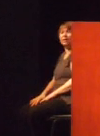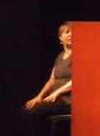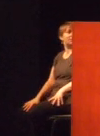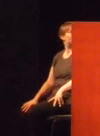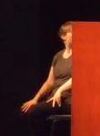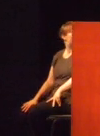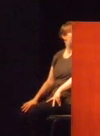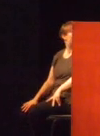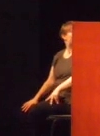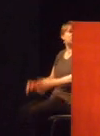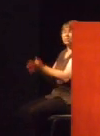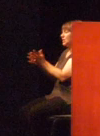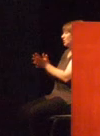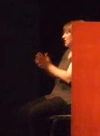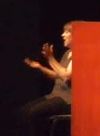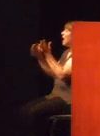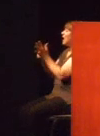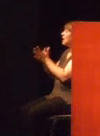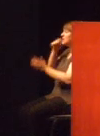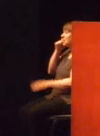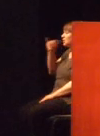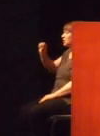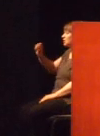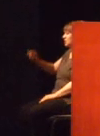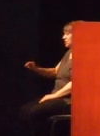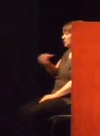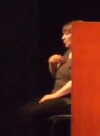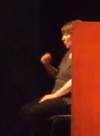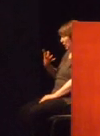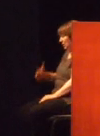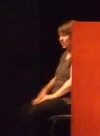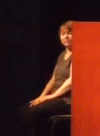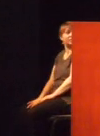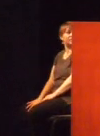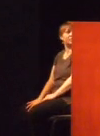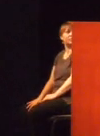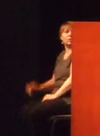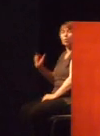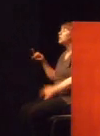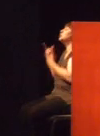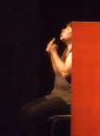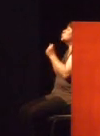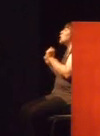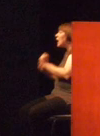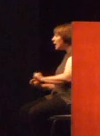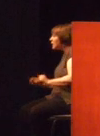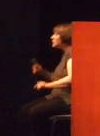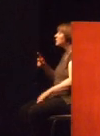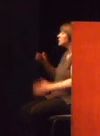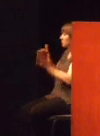being an anti-racist white person. To be anti-racist, or at least to be a white person trying to be